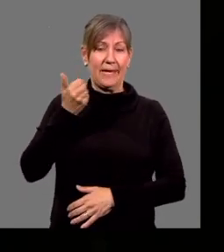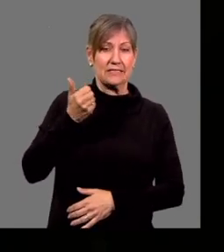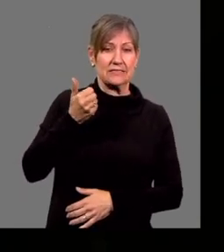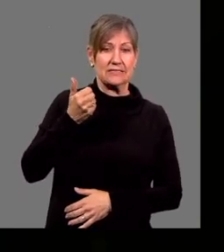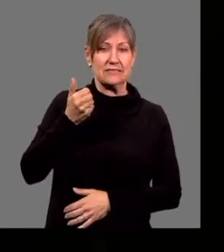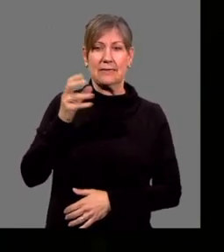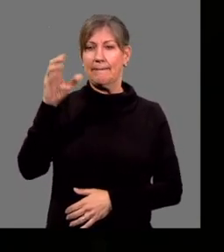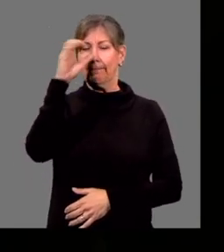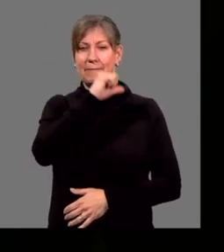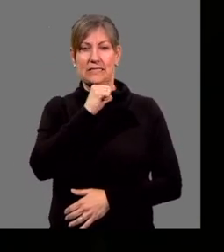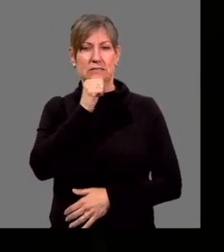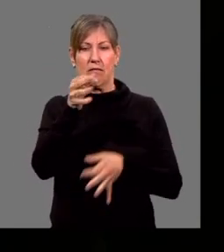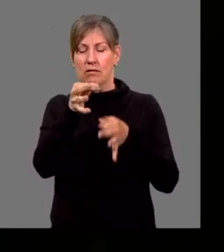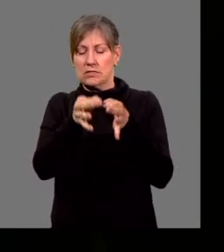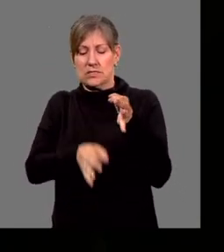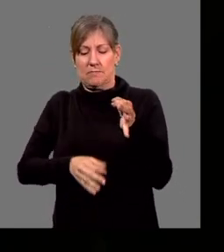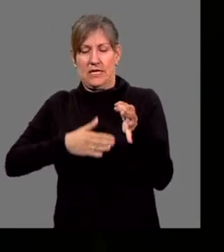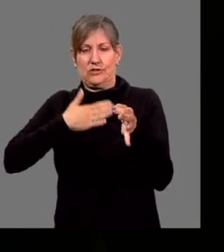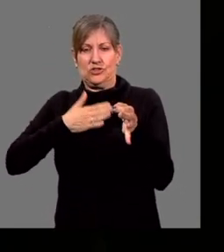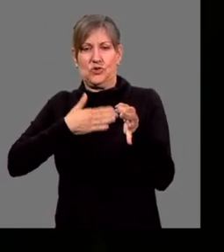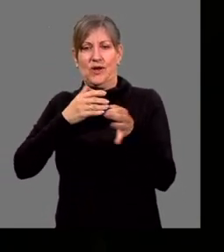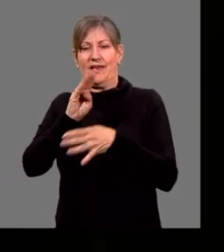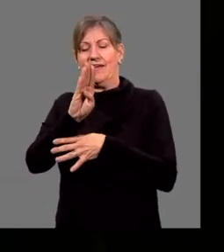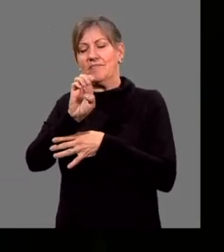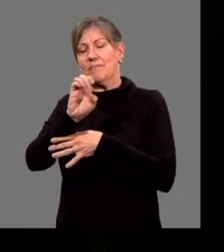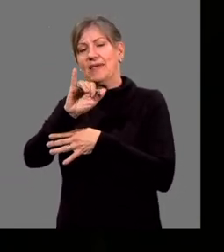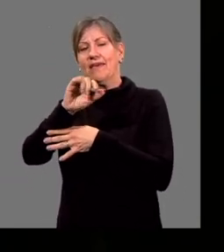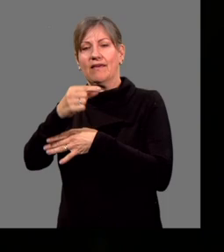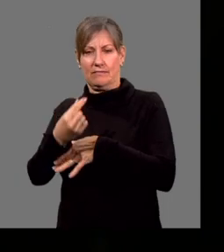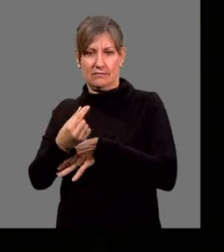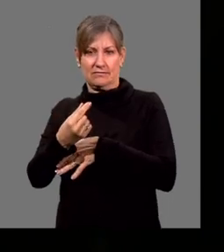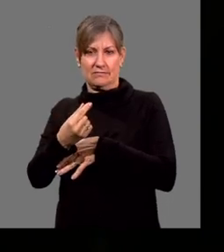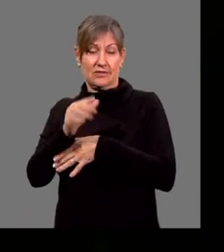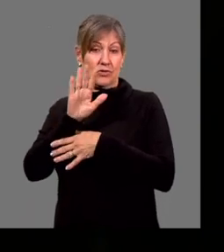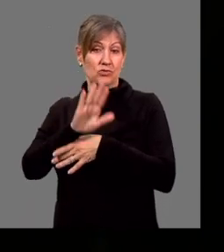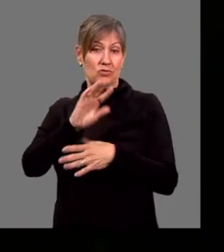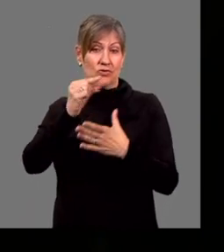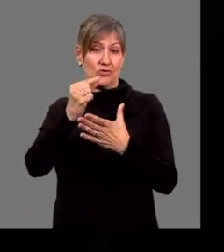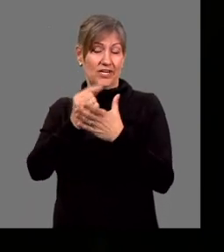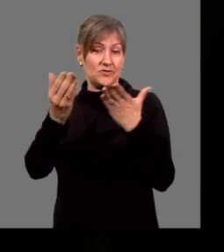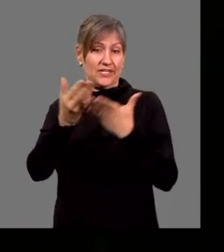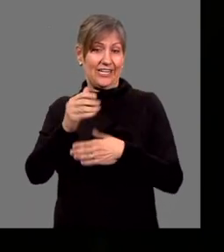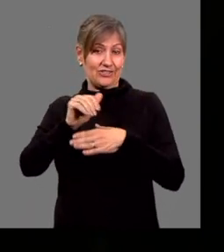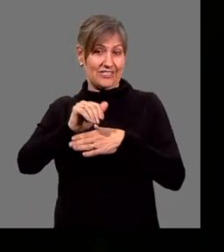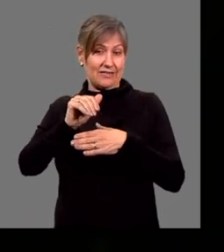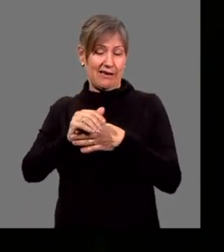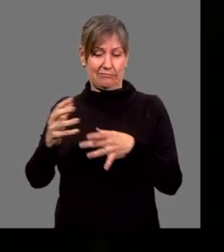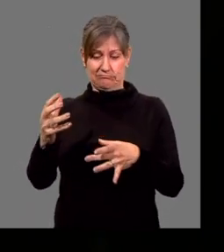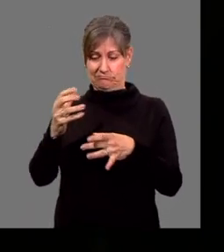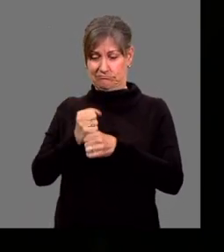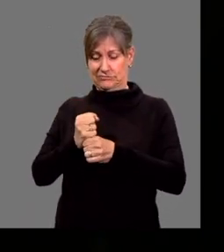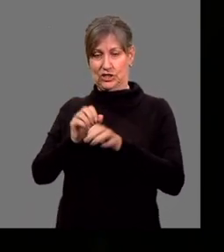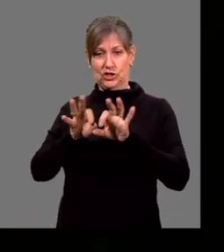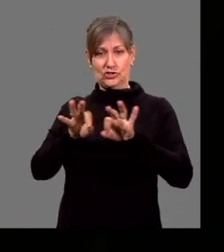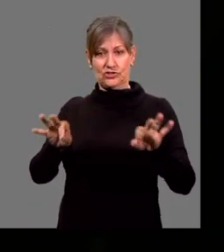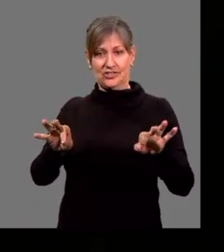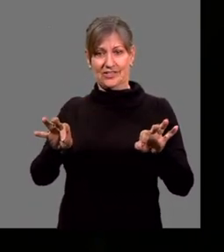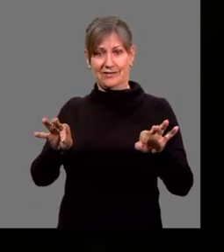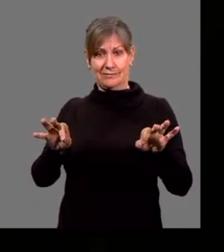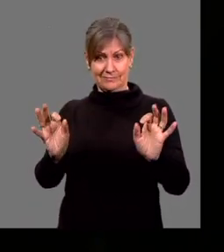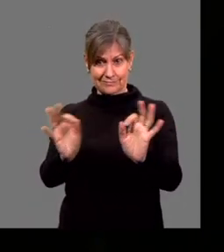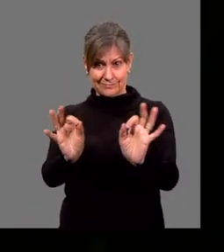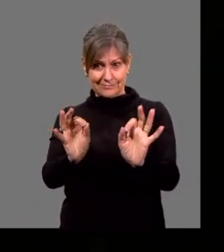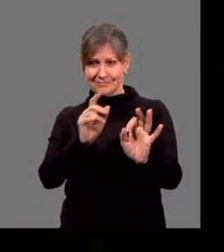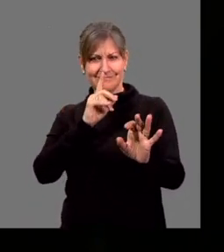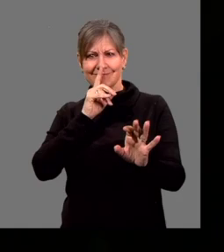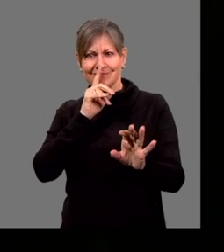best, miss not simply the joy of being." Your graduating here tonight and receiving your degree is no